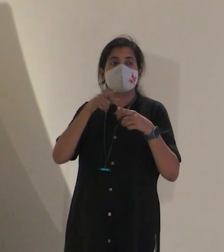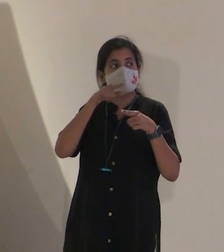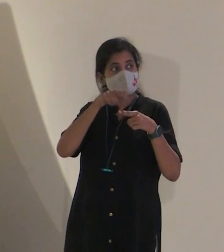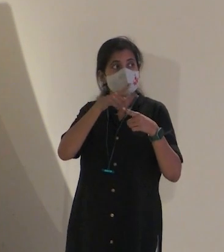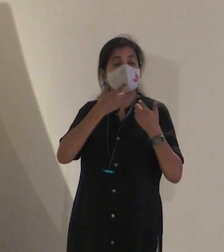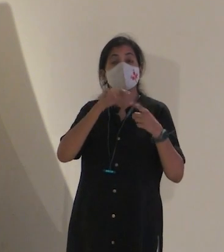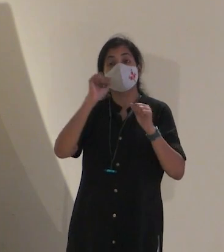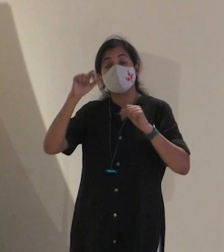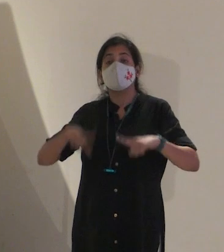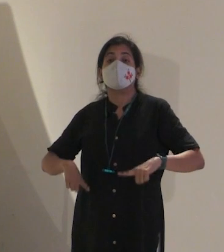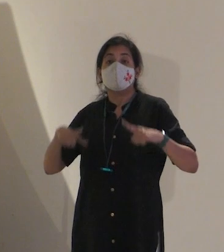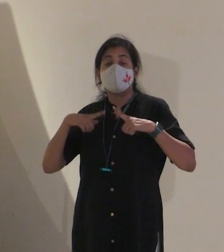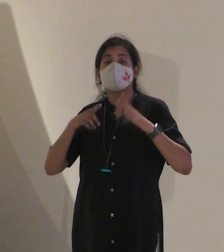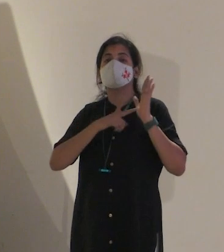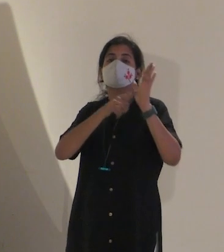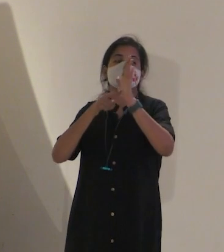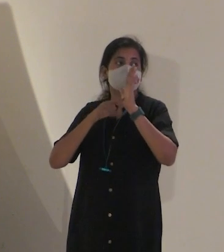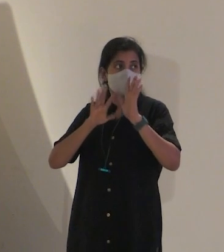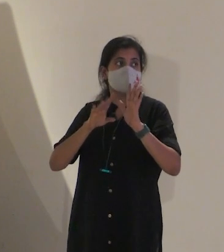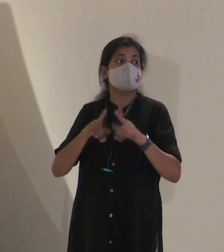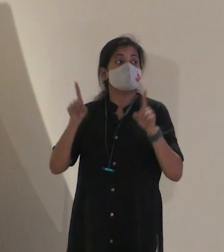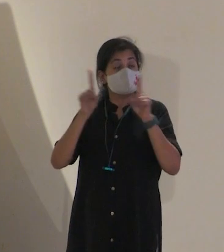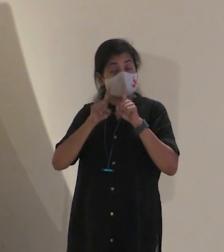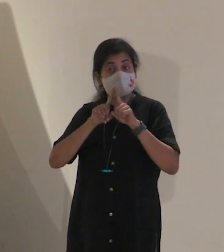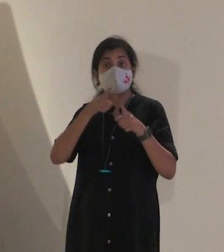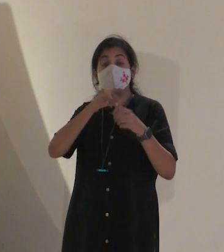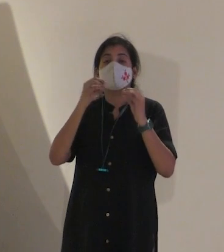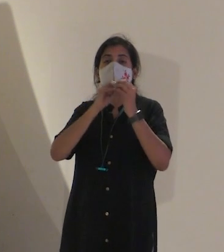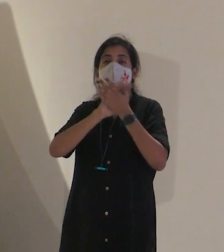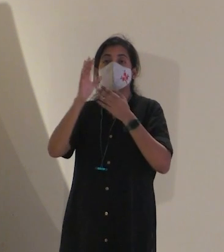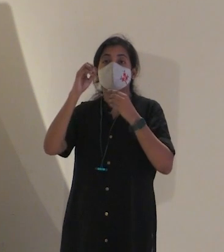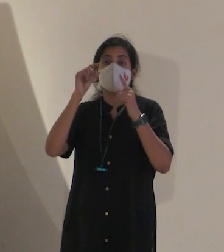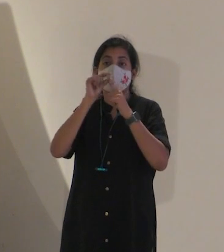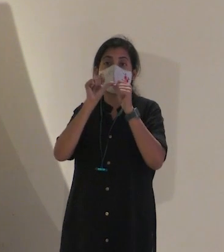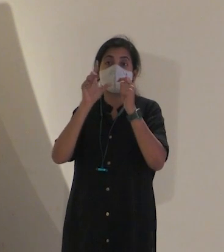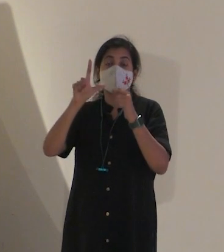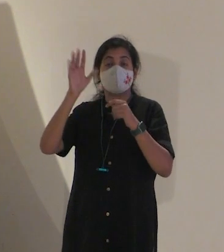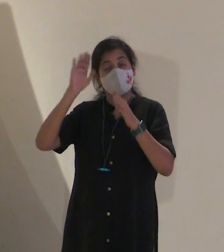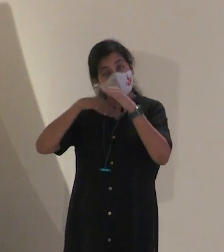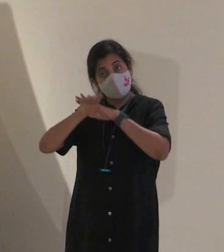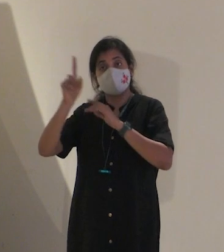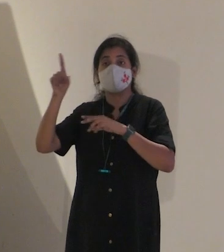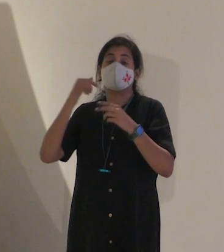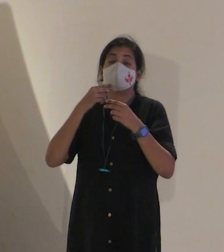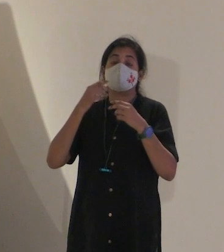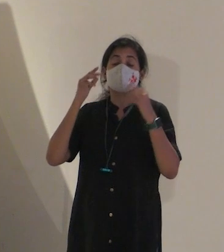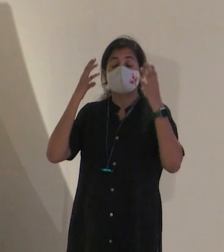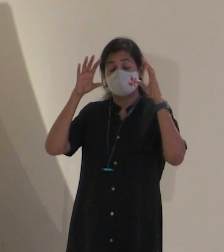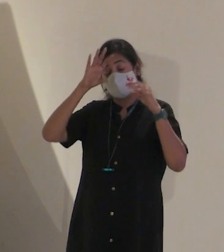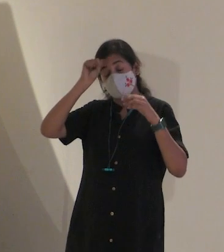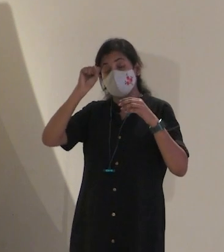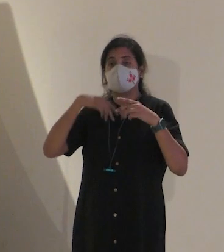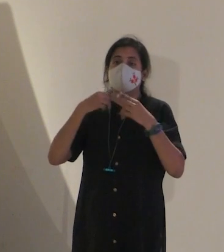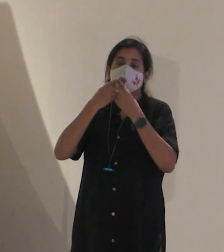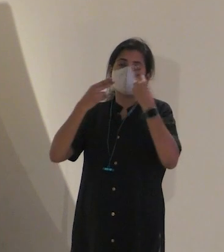desert. Or something like the Remember Bhopal exhibition, museum in Bhopal, purely on